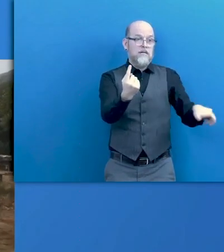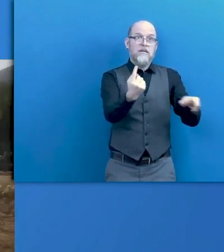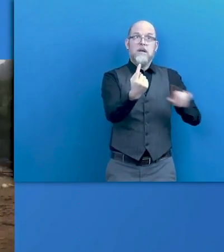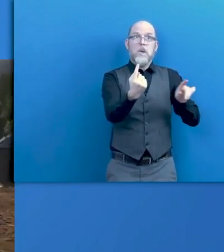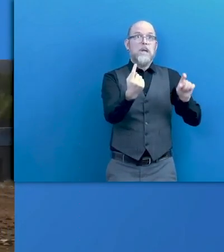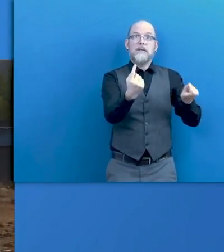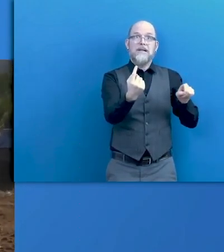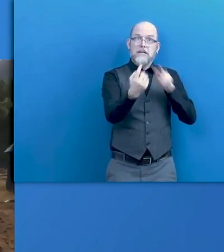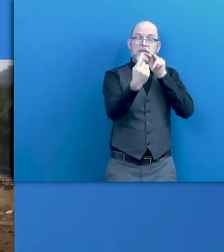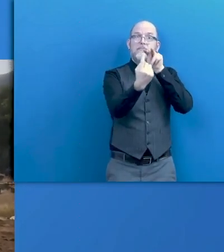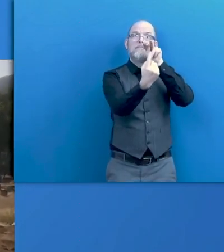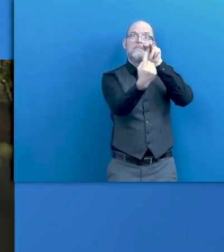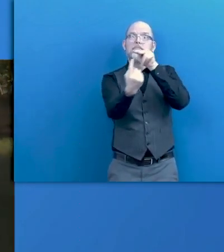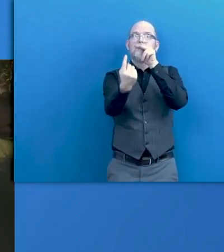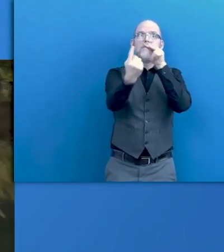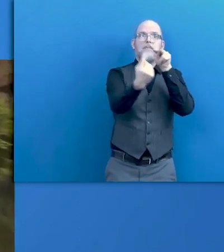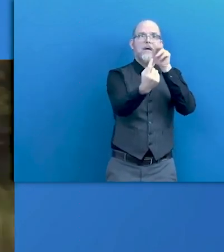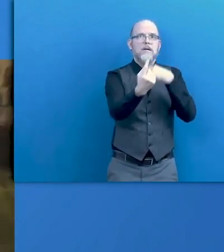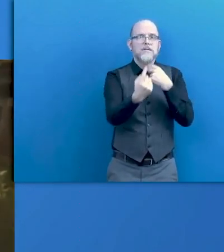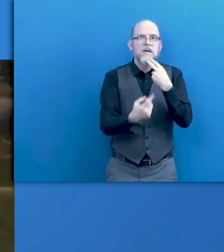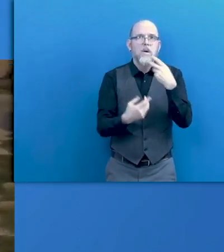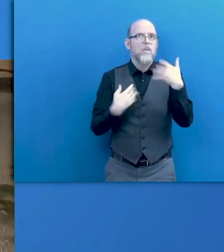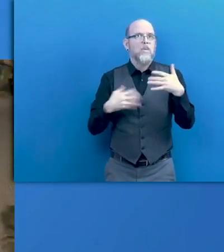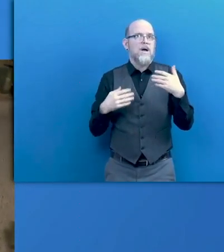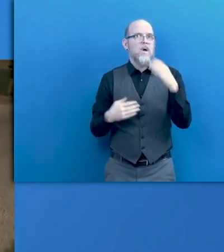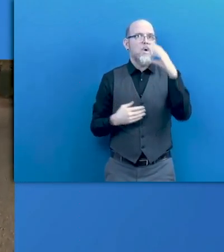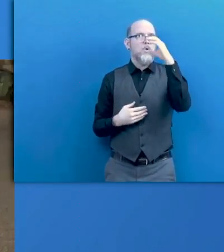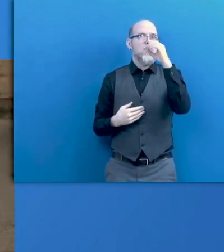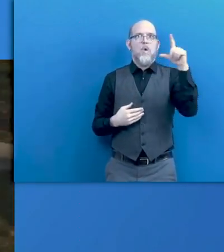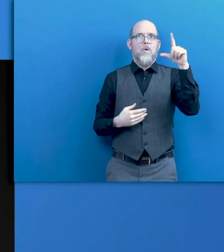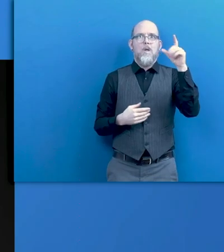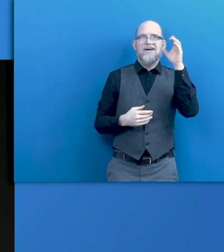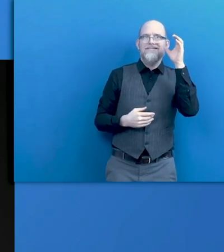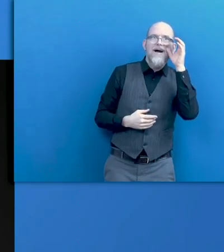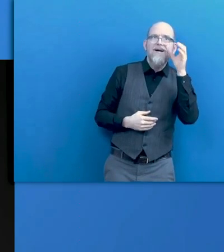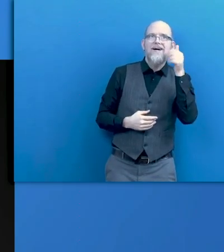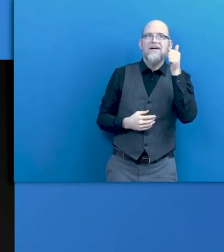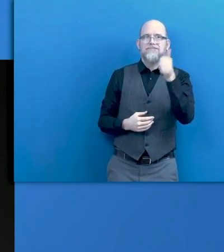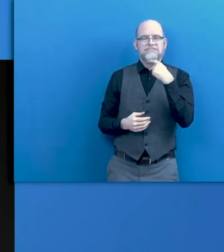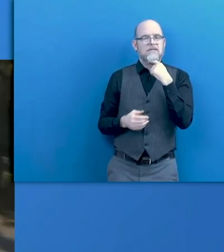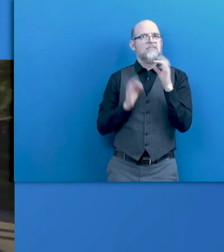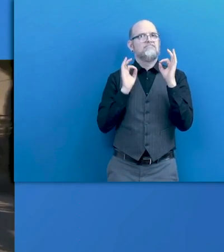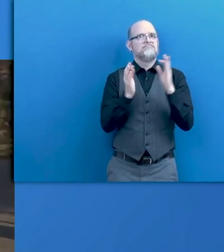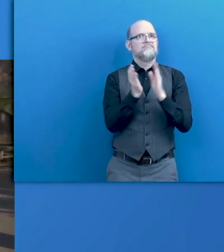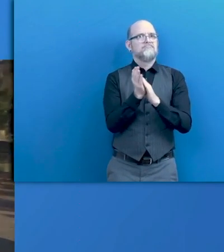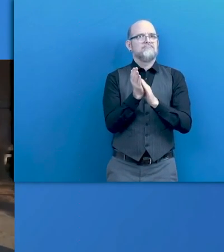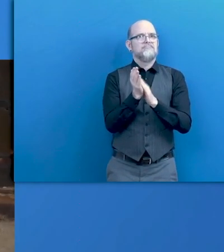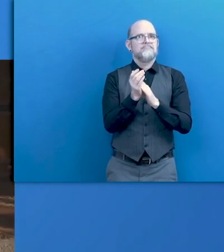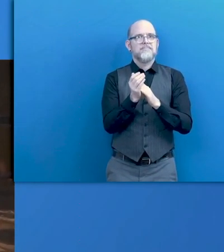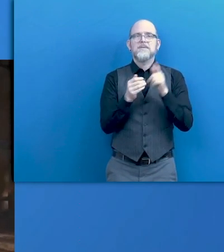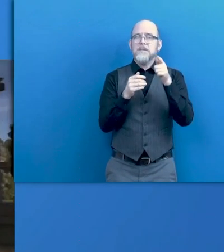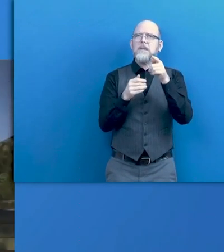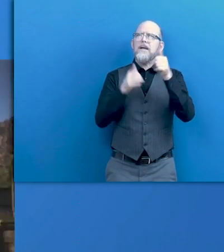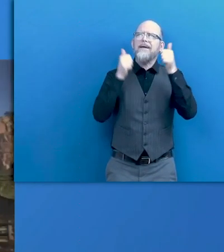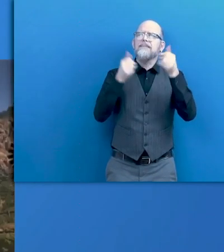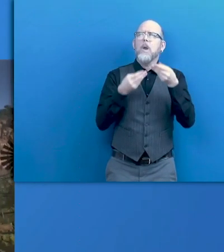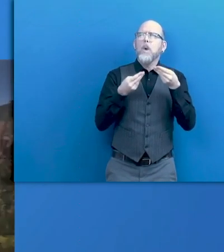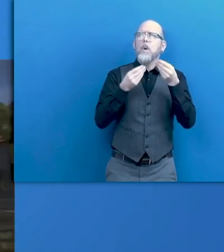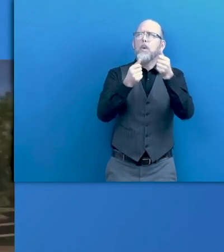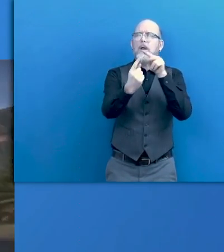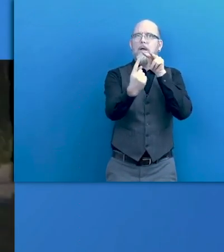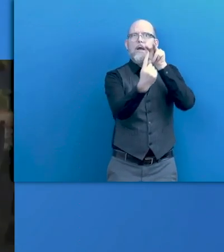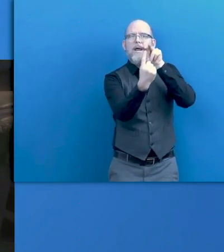moves and you can control it. It's really cool. I've already tried it out myself. I was amazed at how well it works. Not perfect,